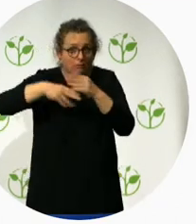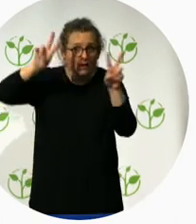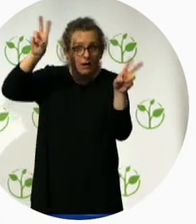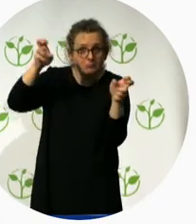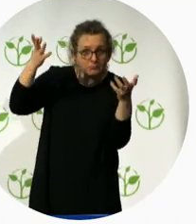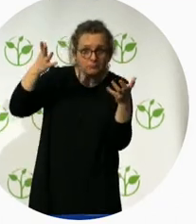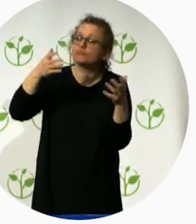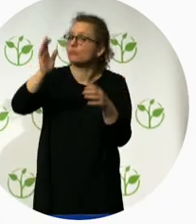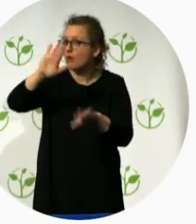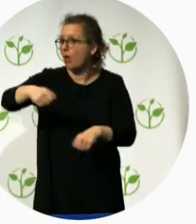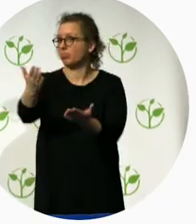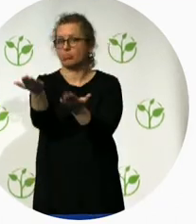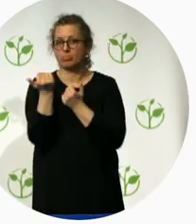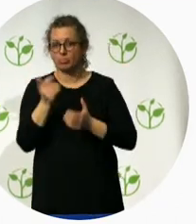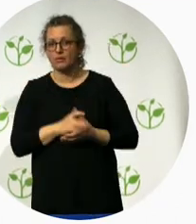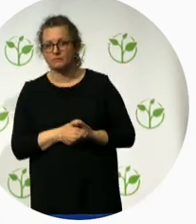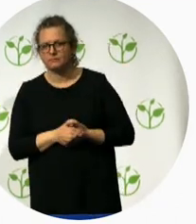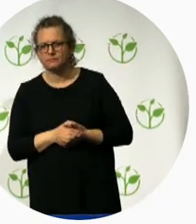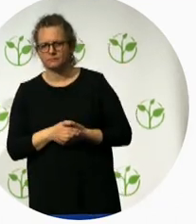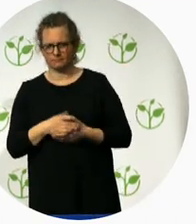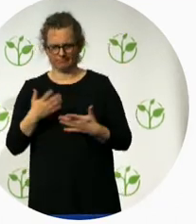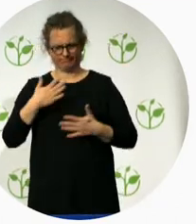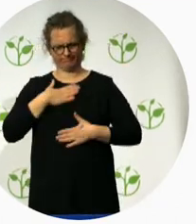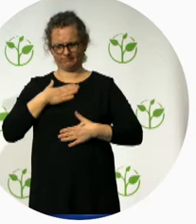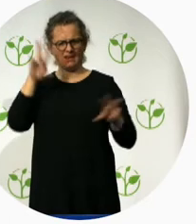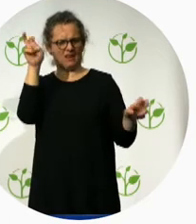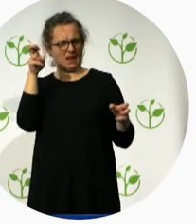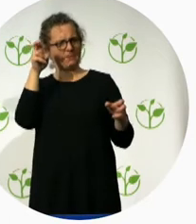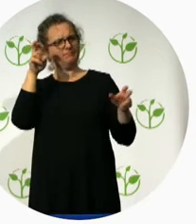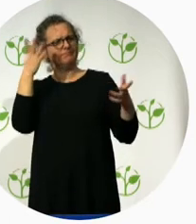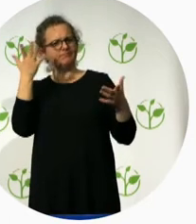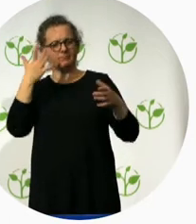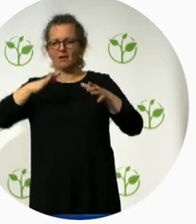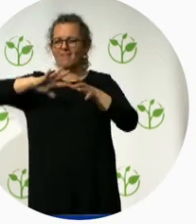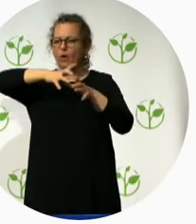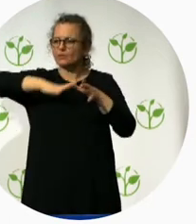accessibility in rural environments in low-income countries.